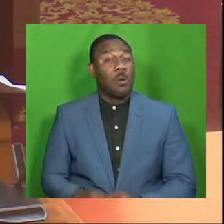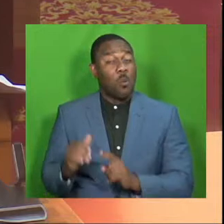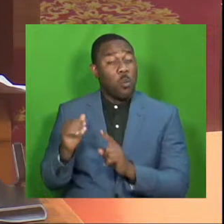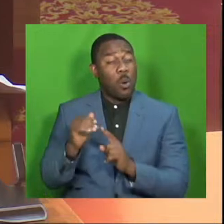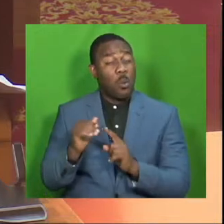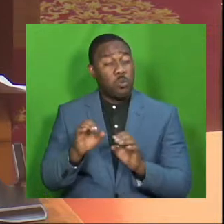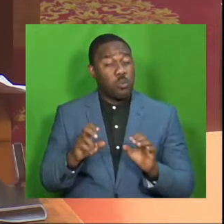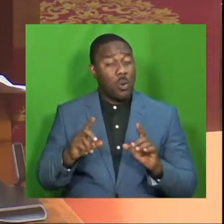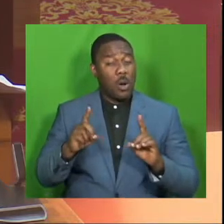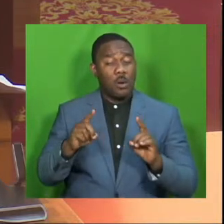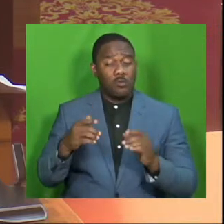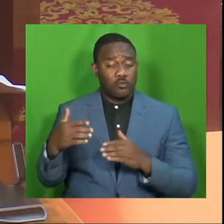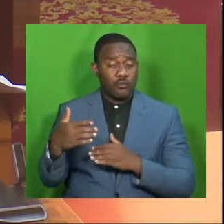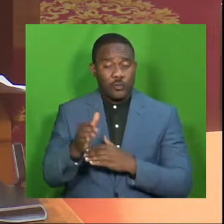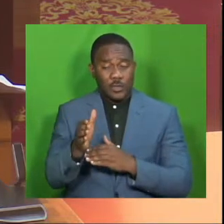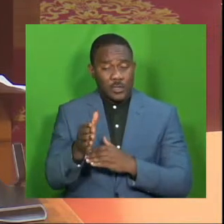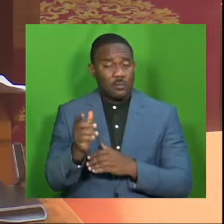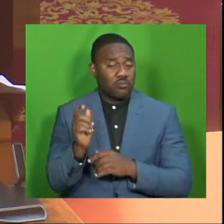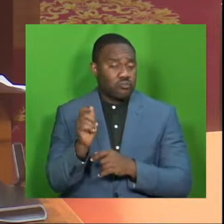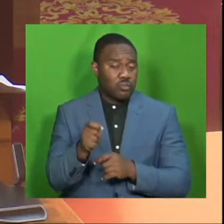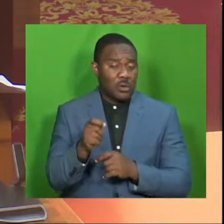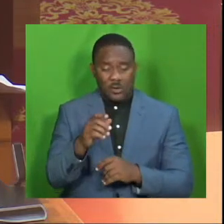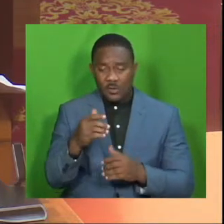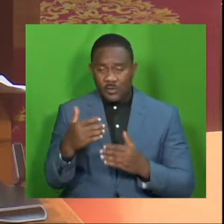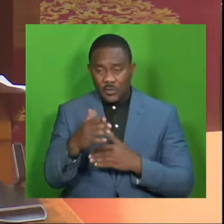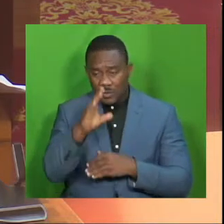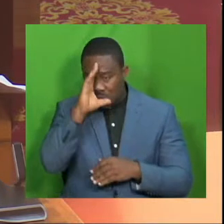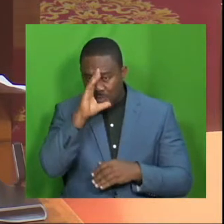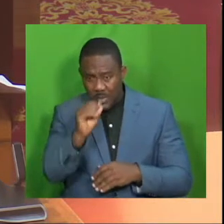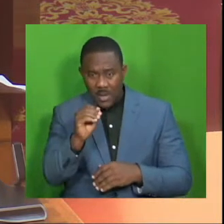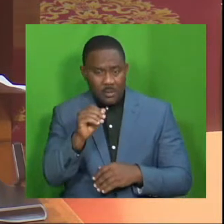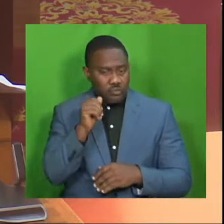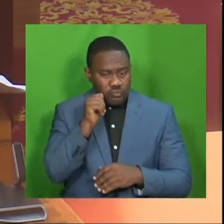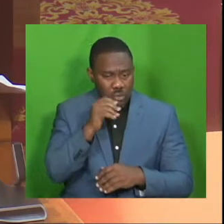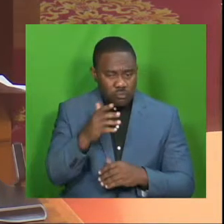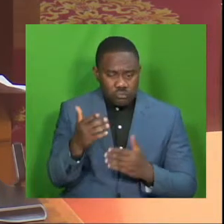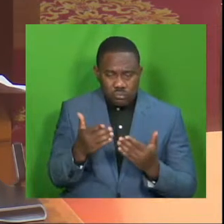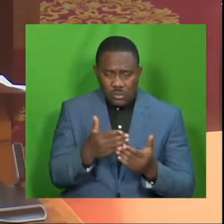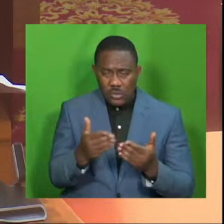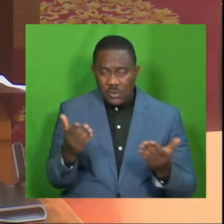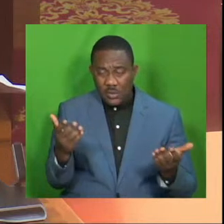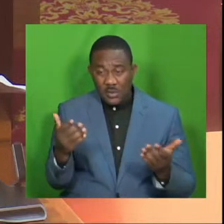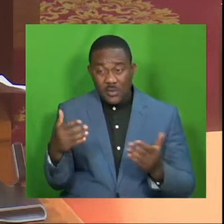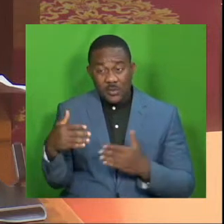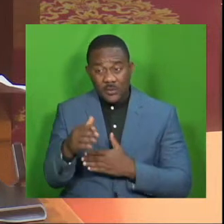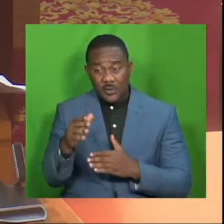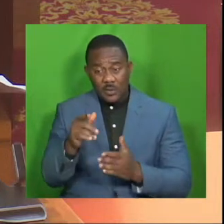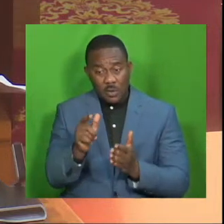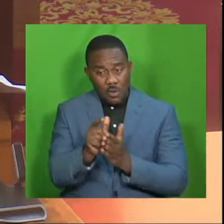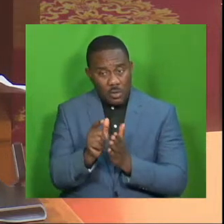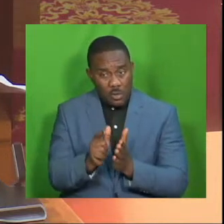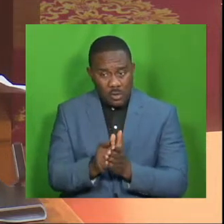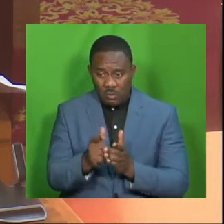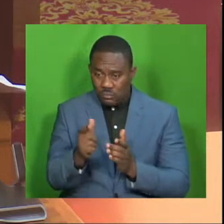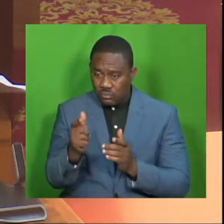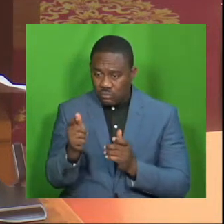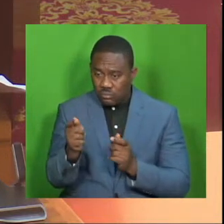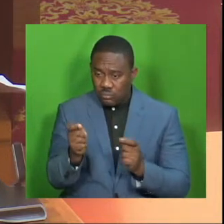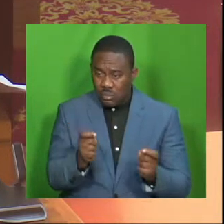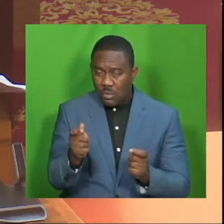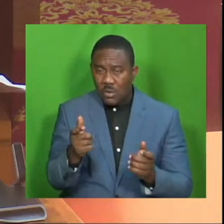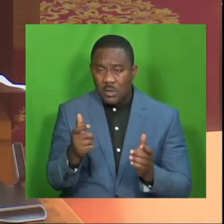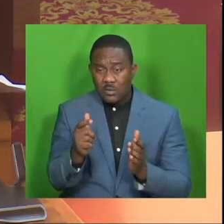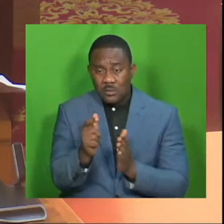fishers, both industrial and artisanal, on fisheries laws and regulations in coastal fishing